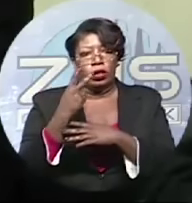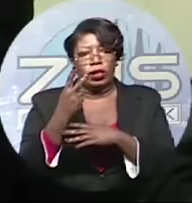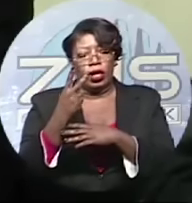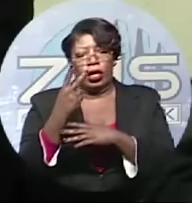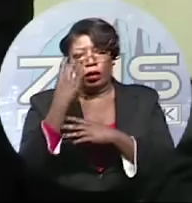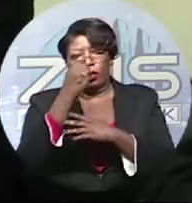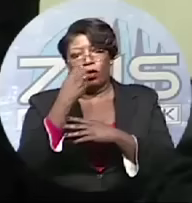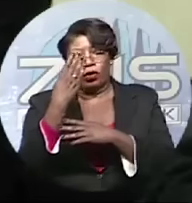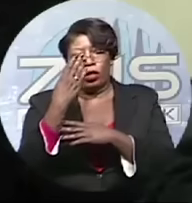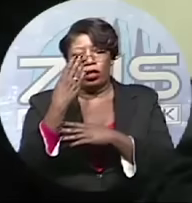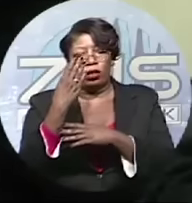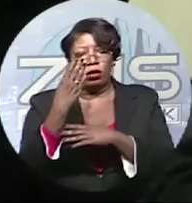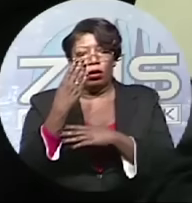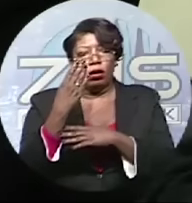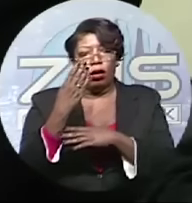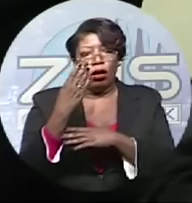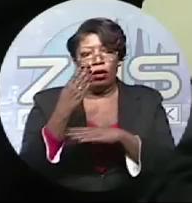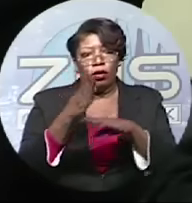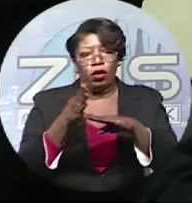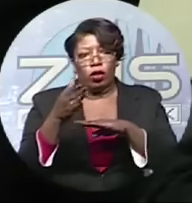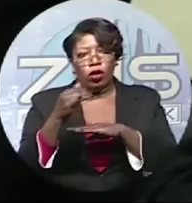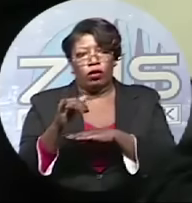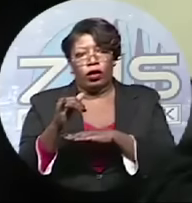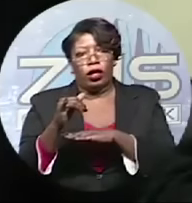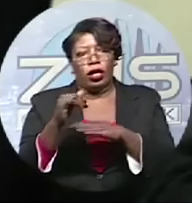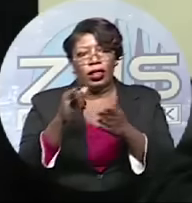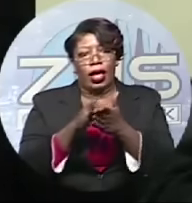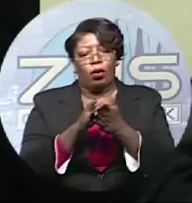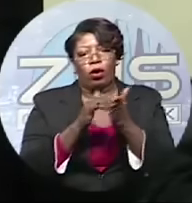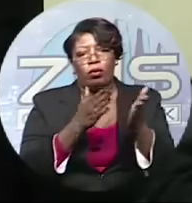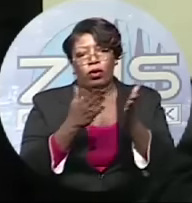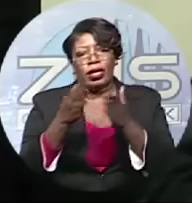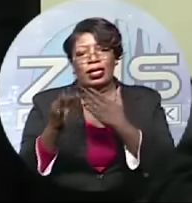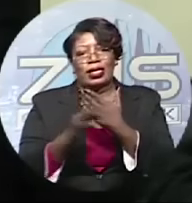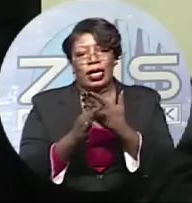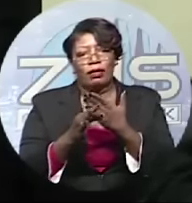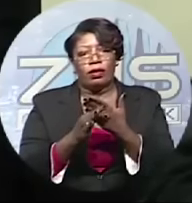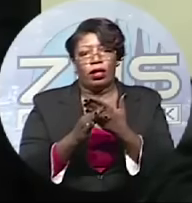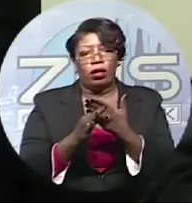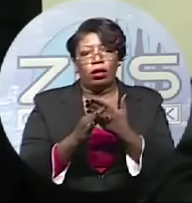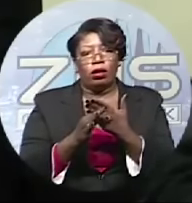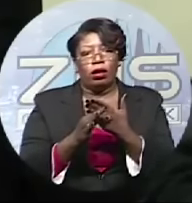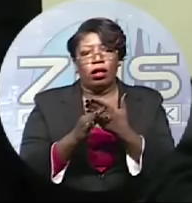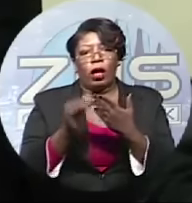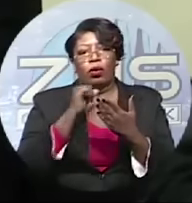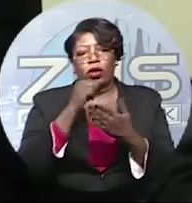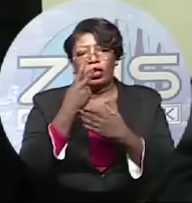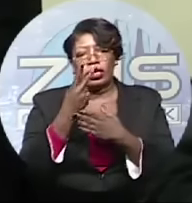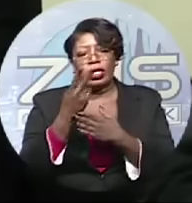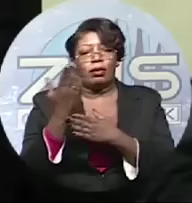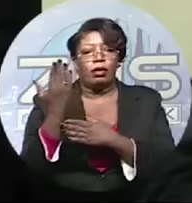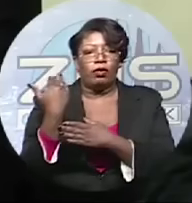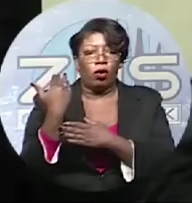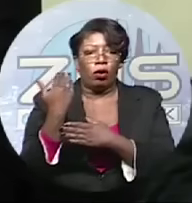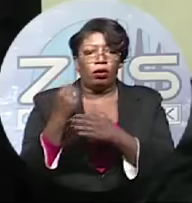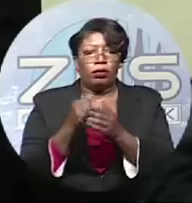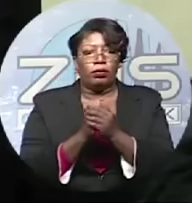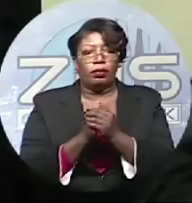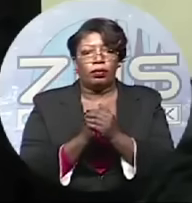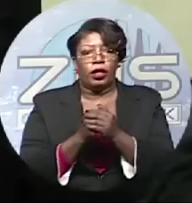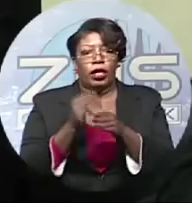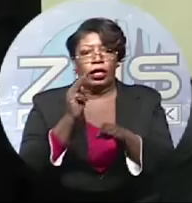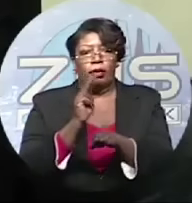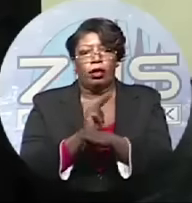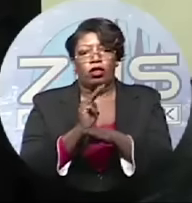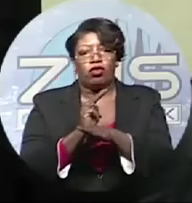time ever in the history of Portus Quay Dock, which brings a safety feature that we have not seen before. The